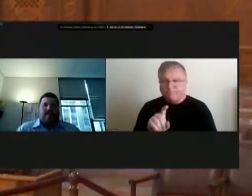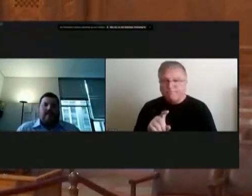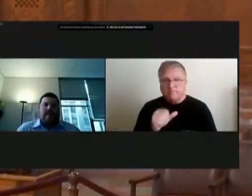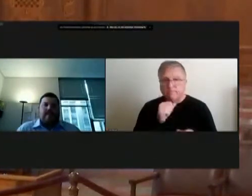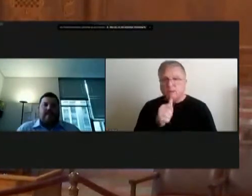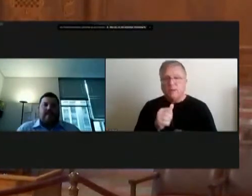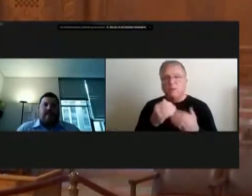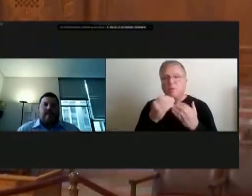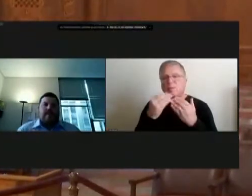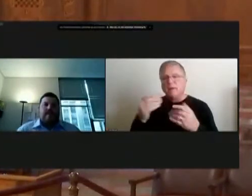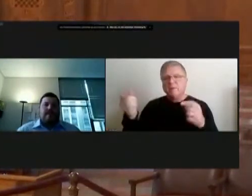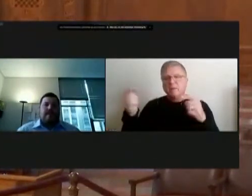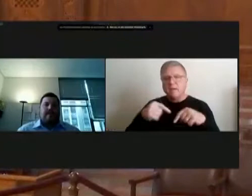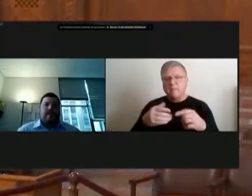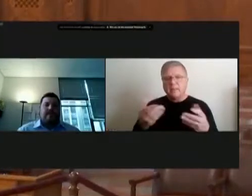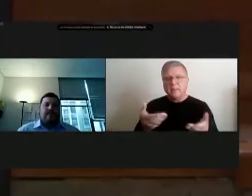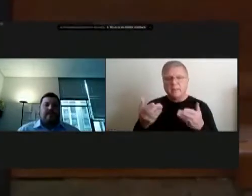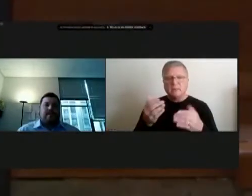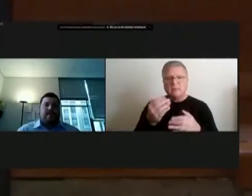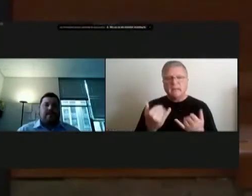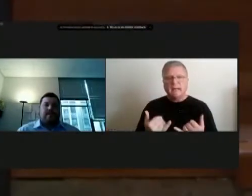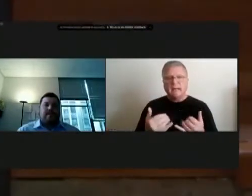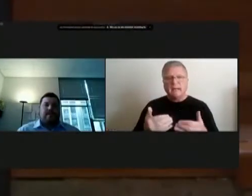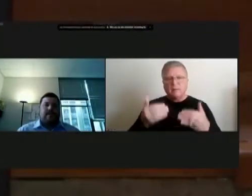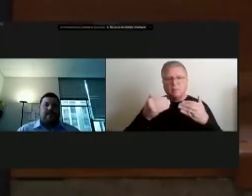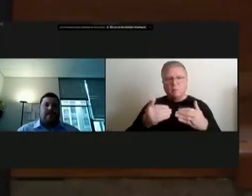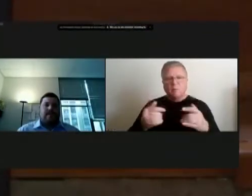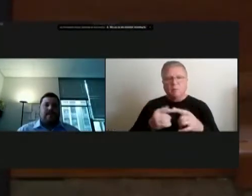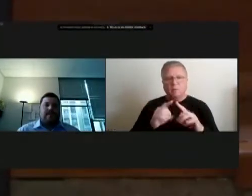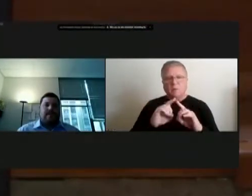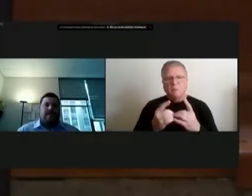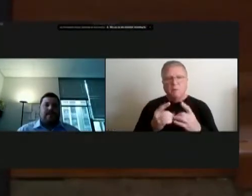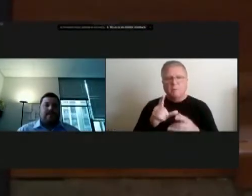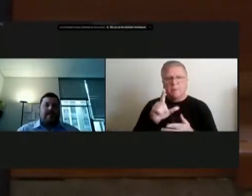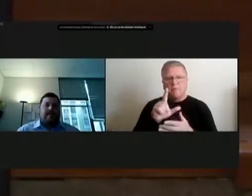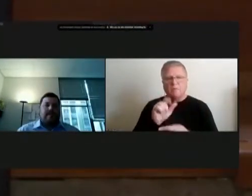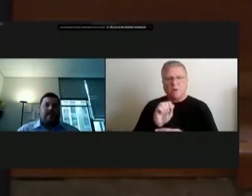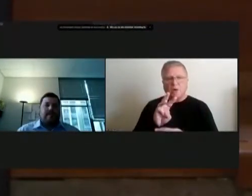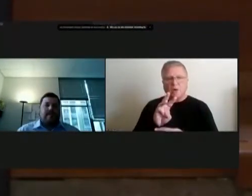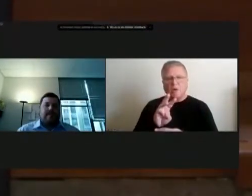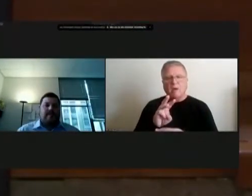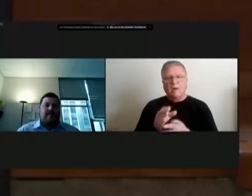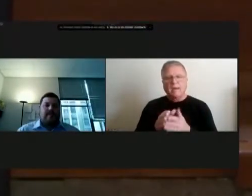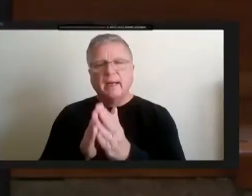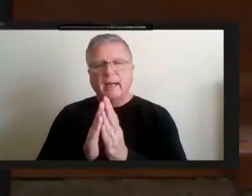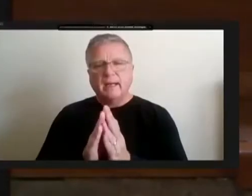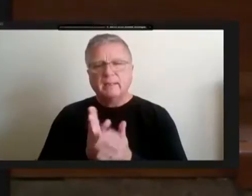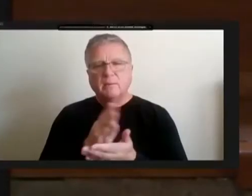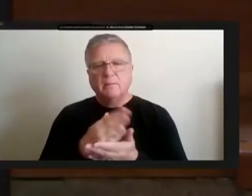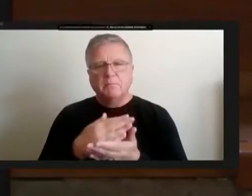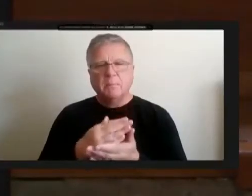you for being here with us today we'll move on to the department of law and i'll ask our budget director to give an overview